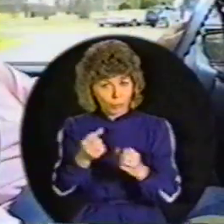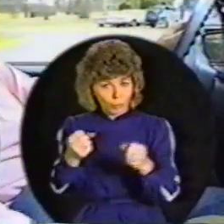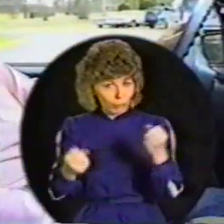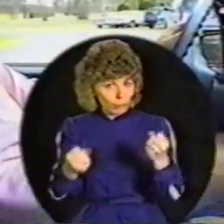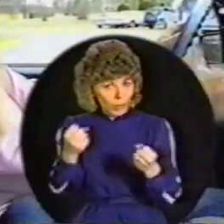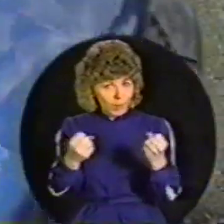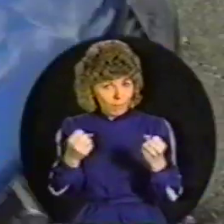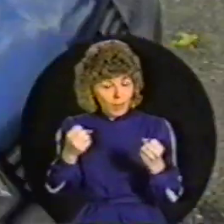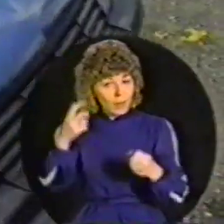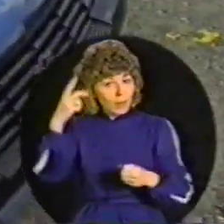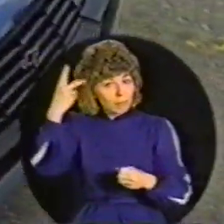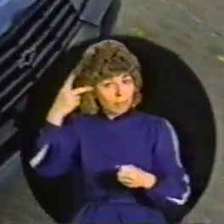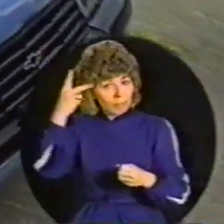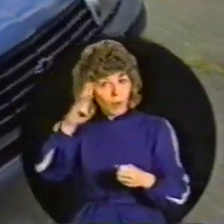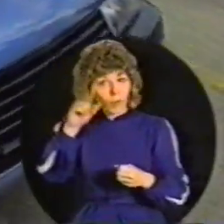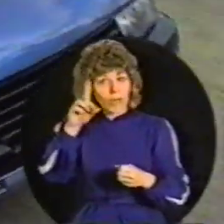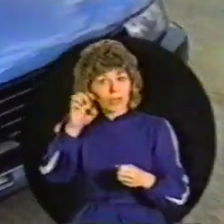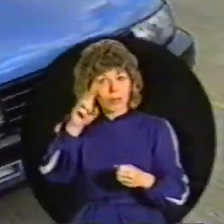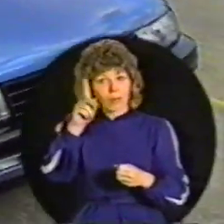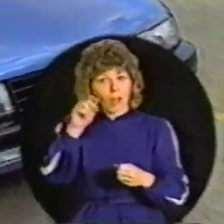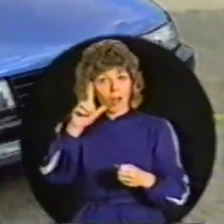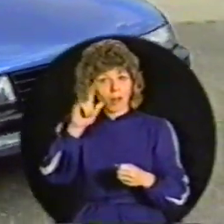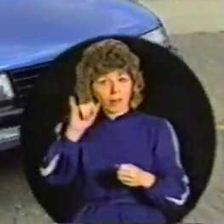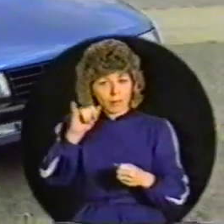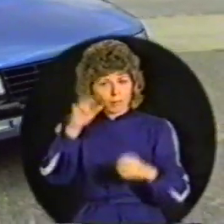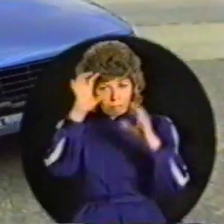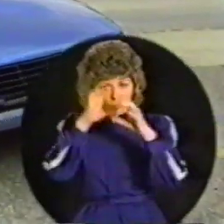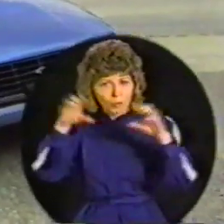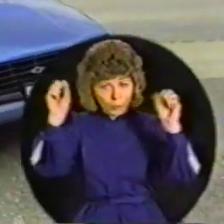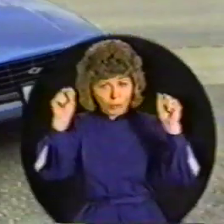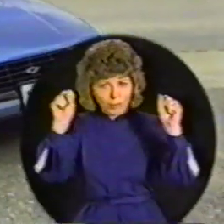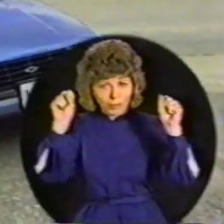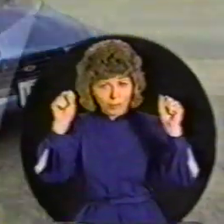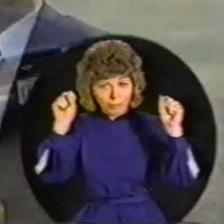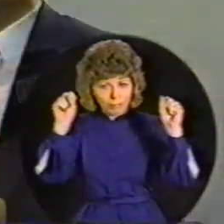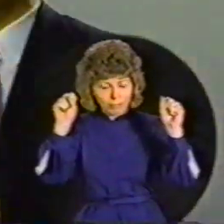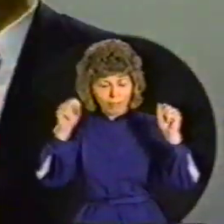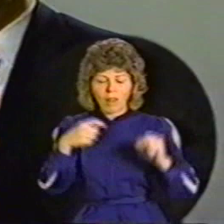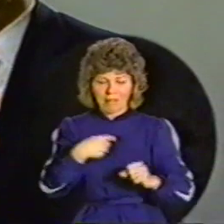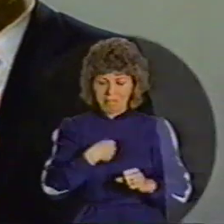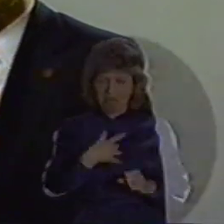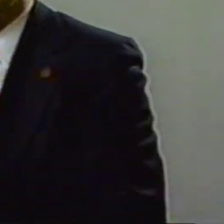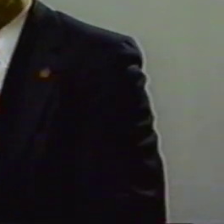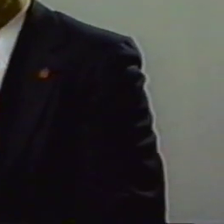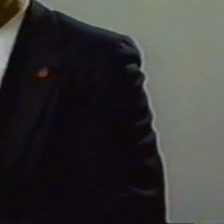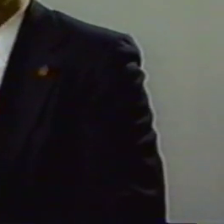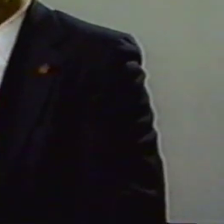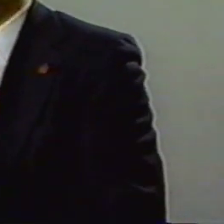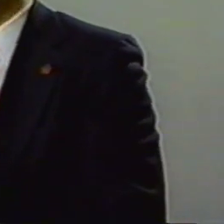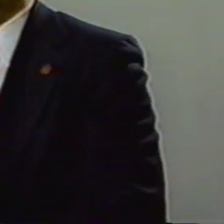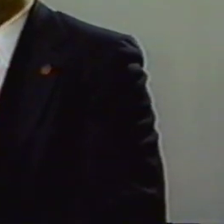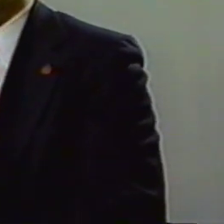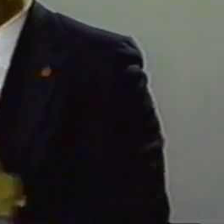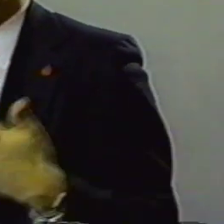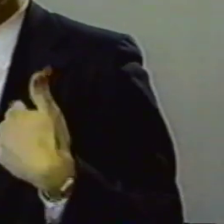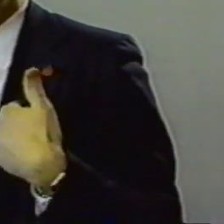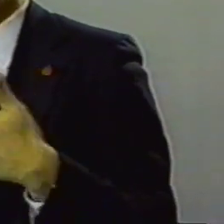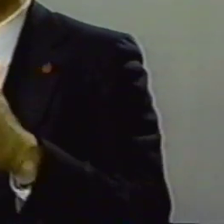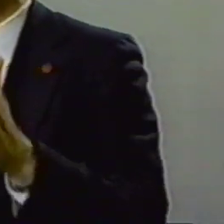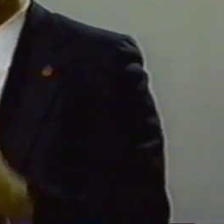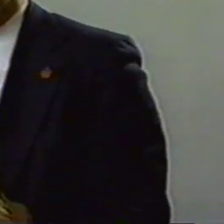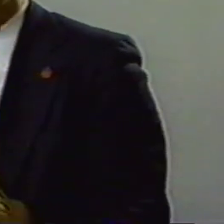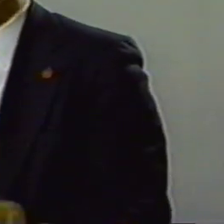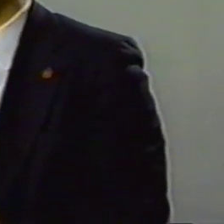to drive. Wade Carley is the superintendent. And I really feel that we are a regular school and that the programs